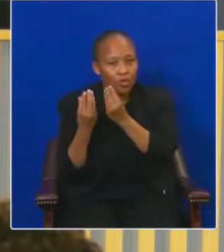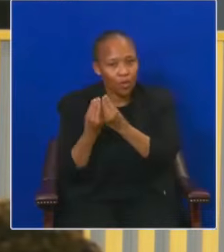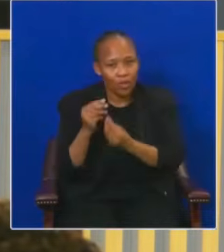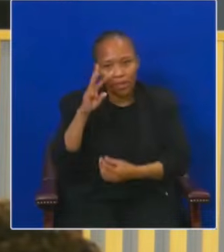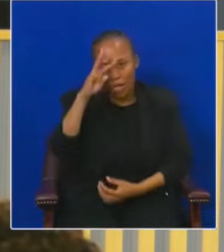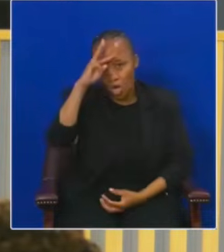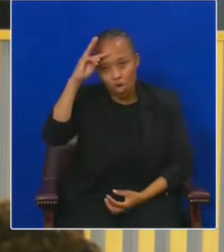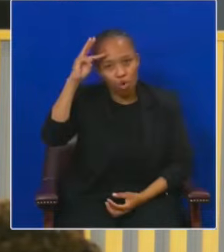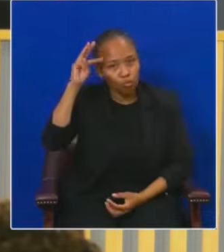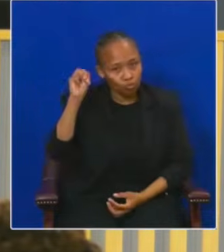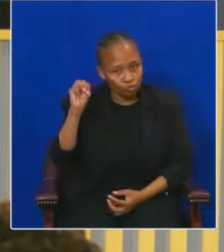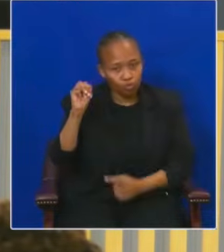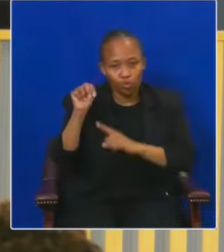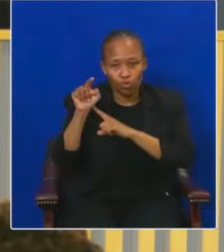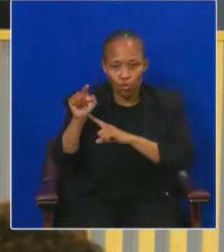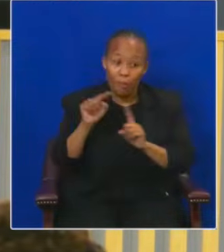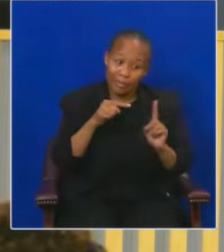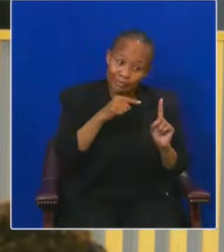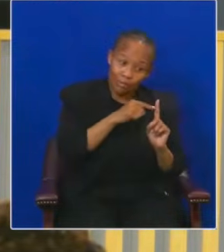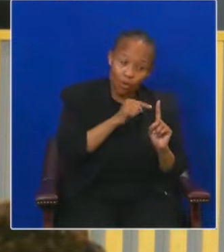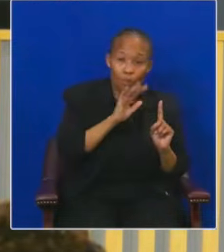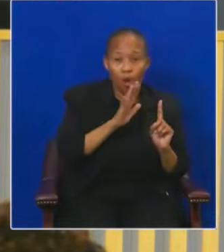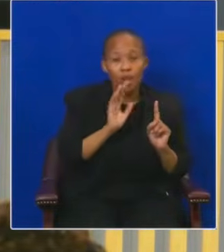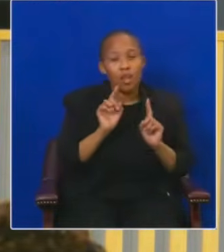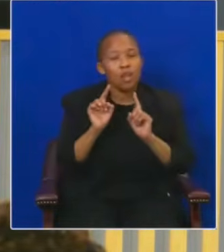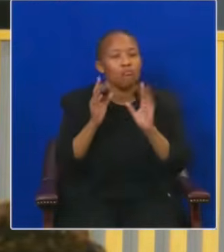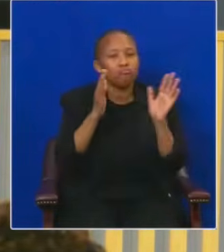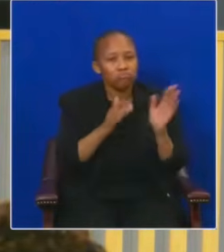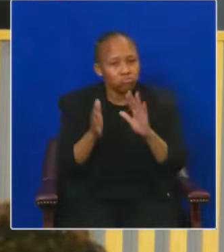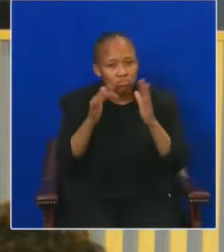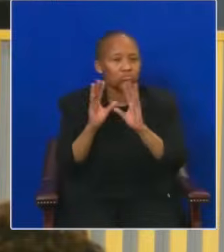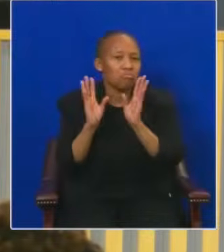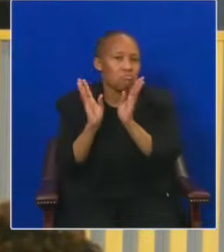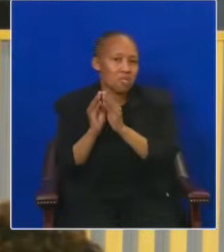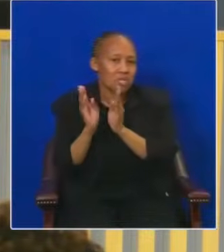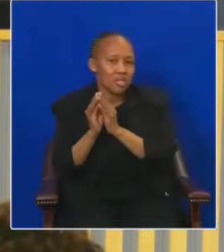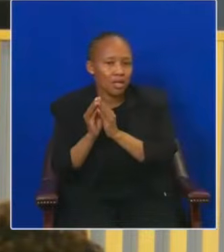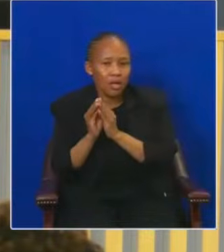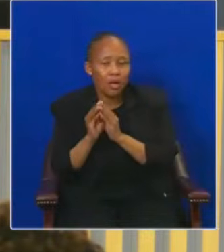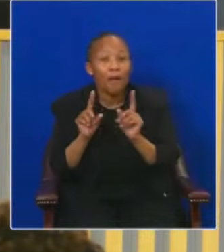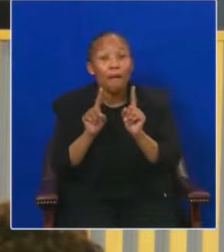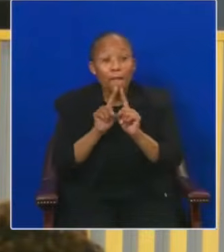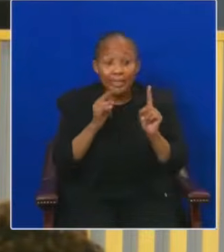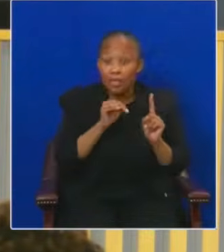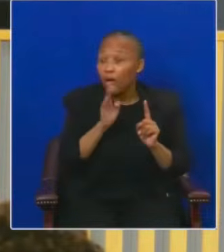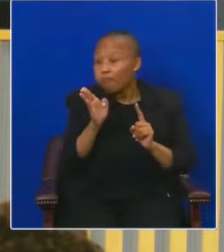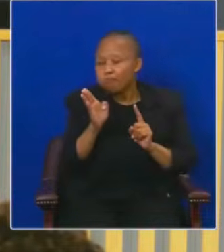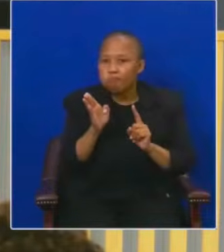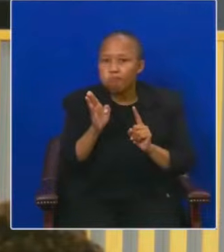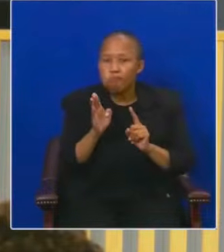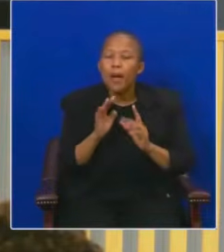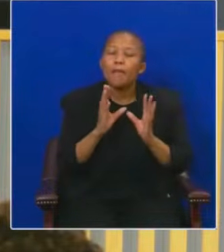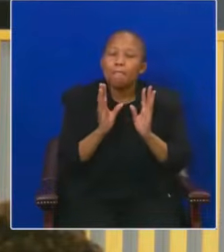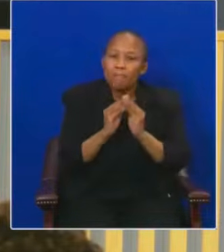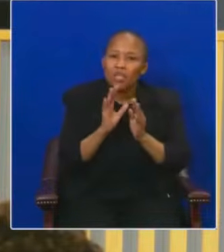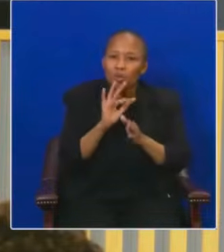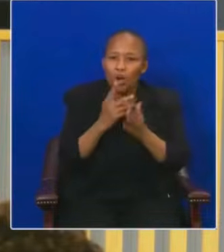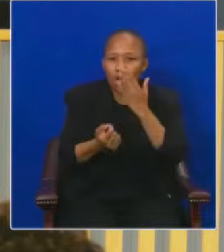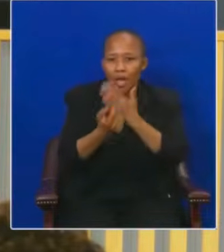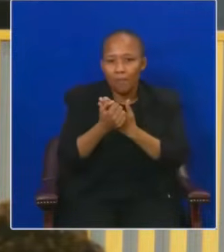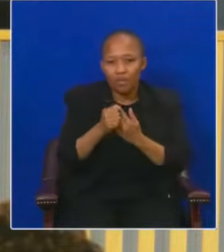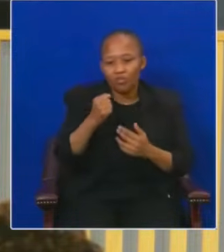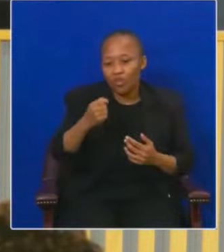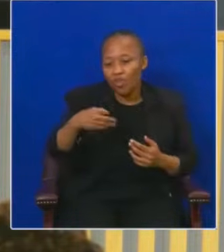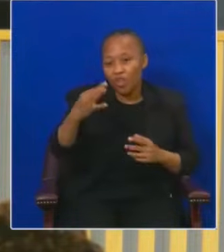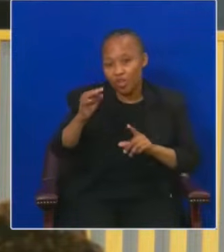meeting. So the meeting was going to be through a third party, Commissioners. Did he say who this person was,